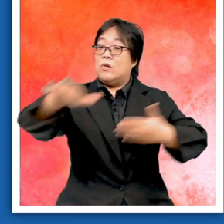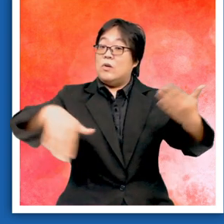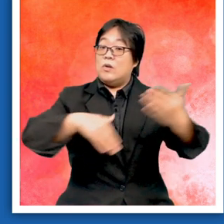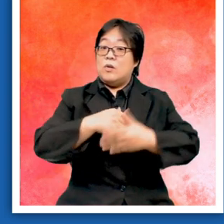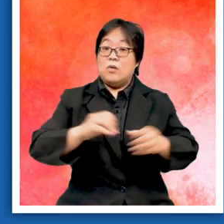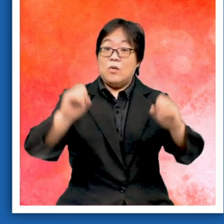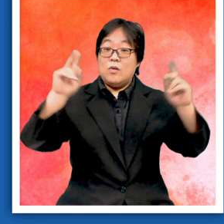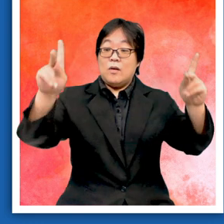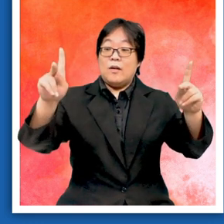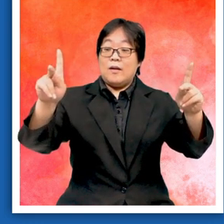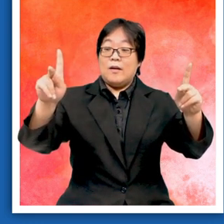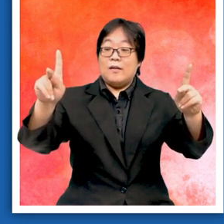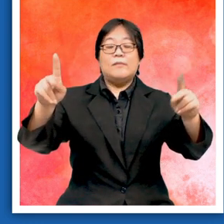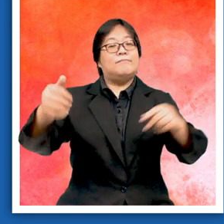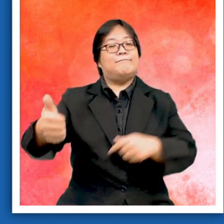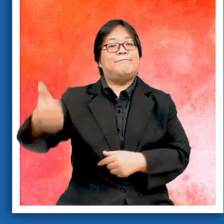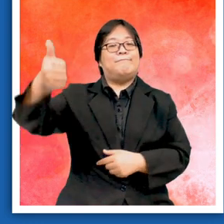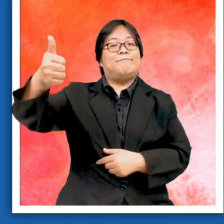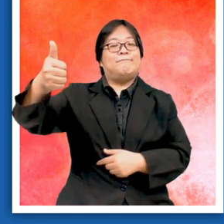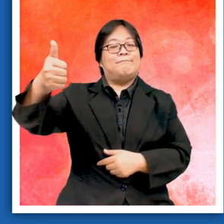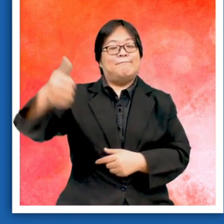have the thumb screen up.